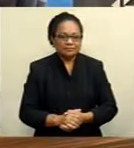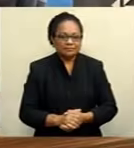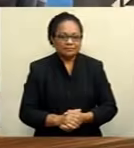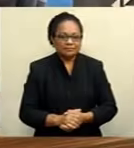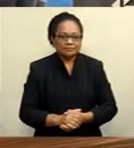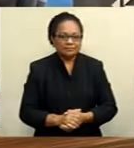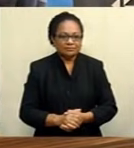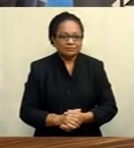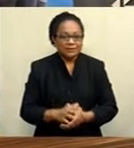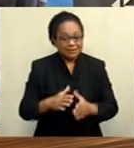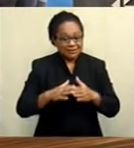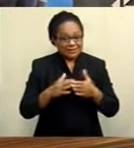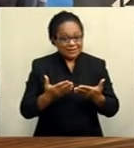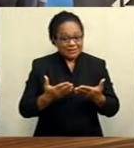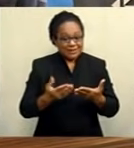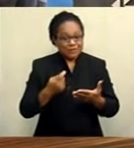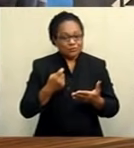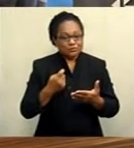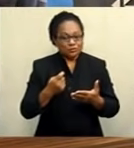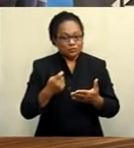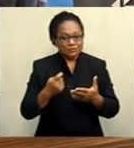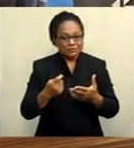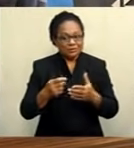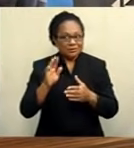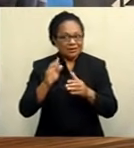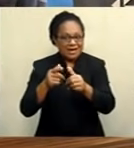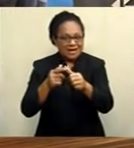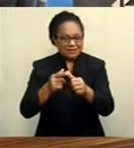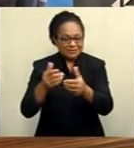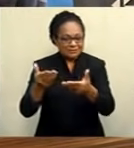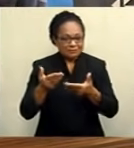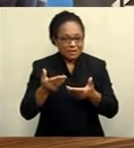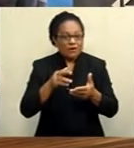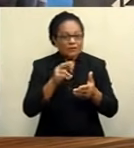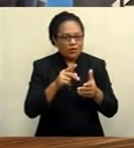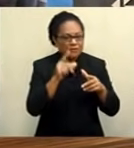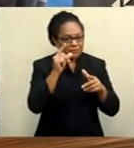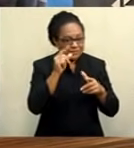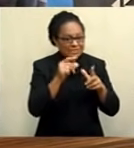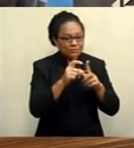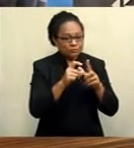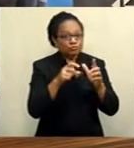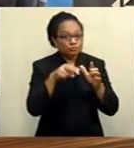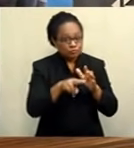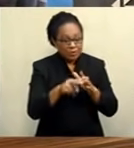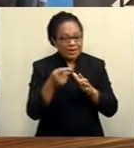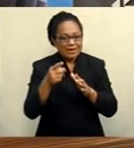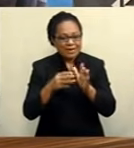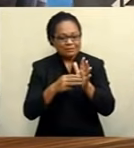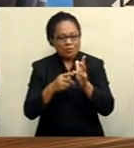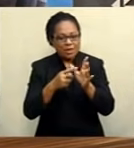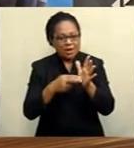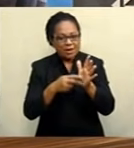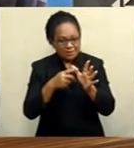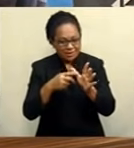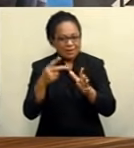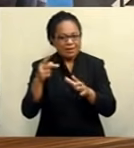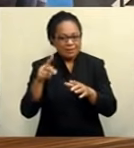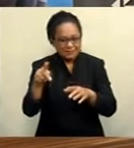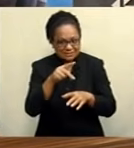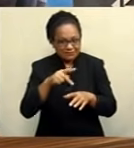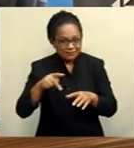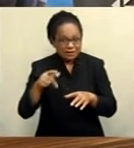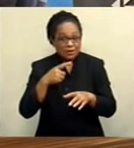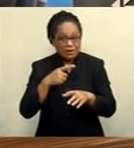The wait is almost over for the Fijian Ndrua and Moana Pacifica as it joins Australian and New Zealand clubs in a new 12-team Super